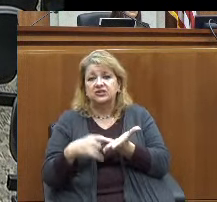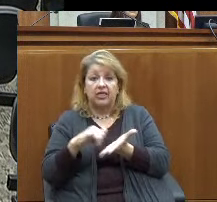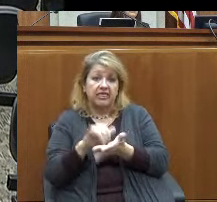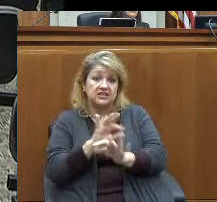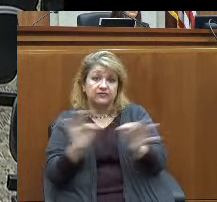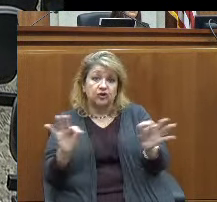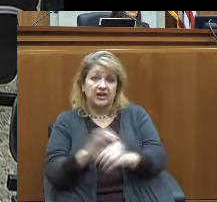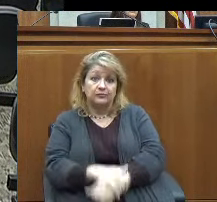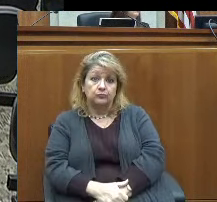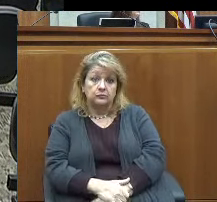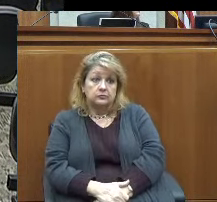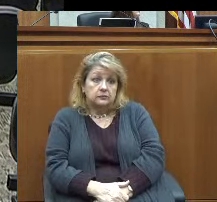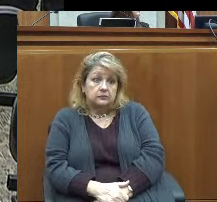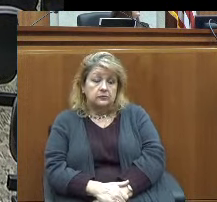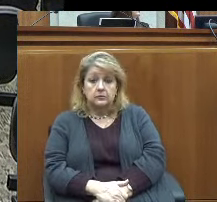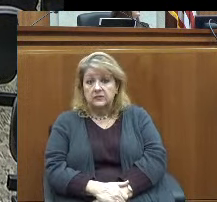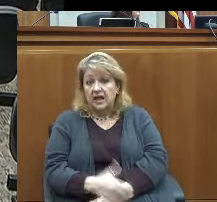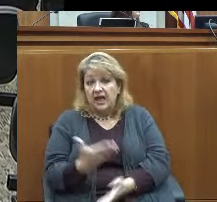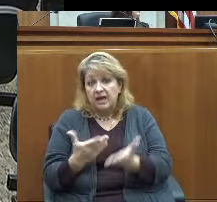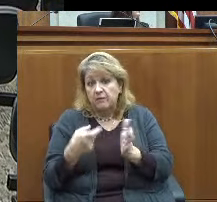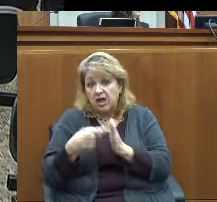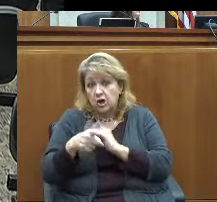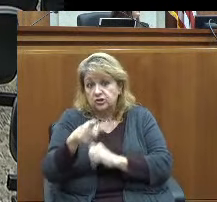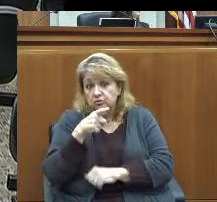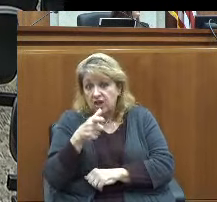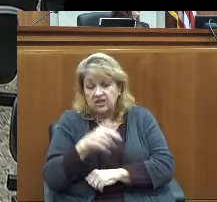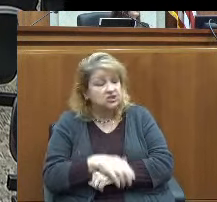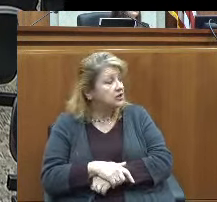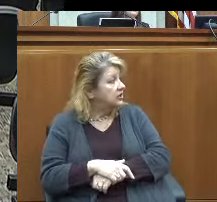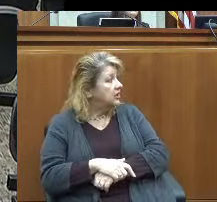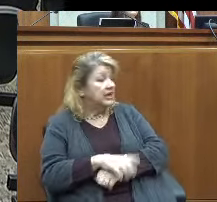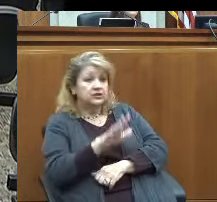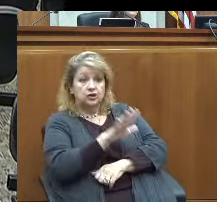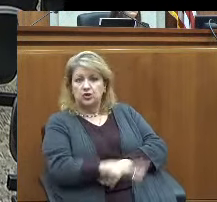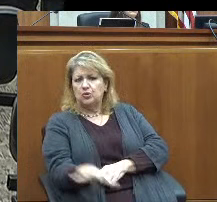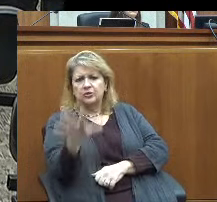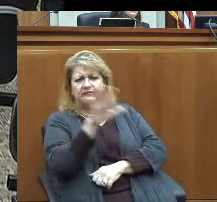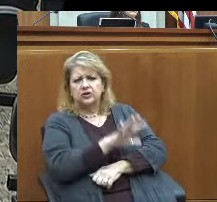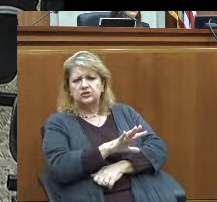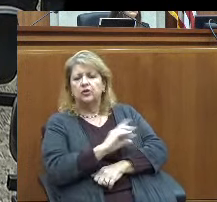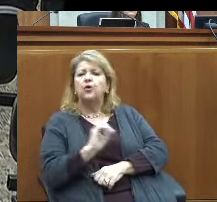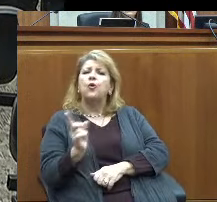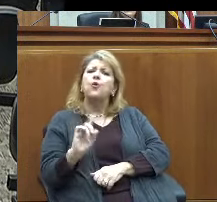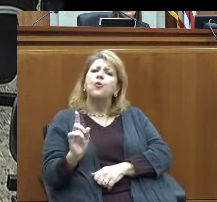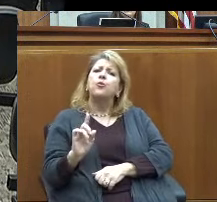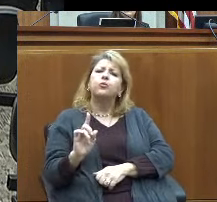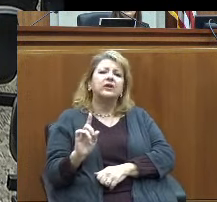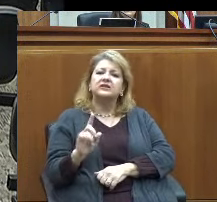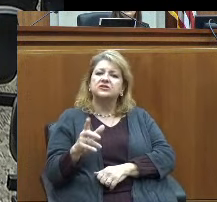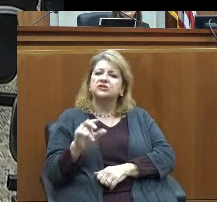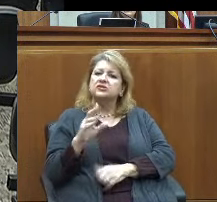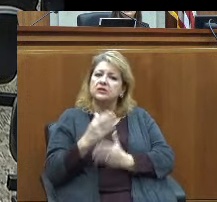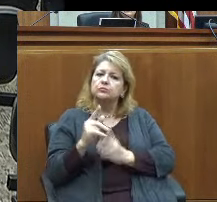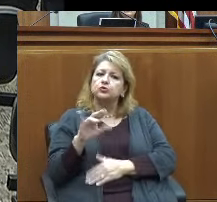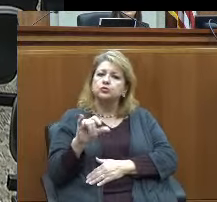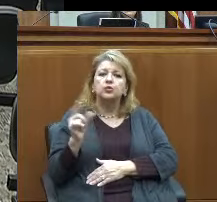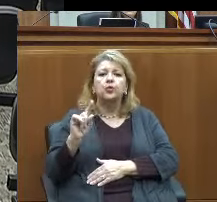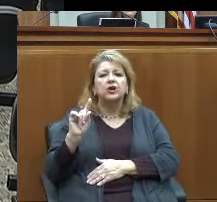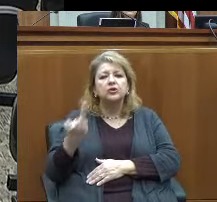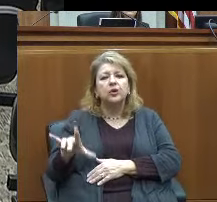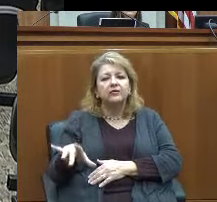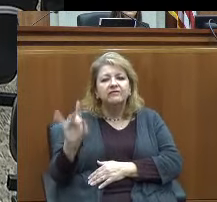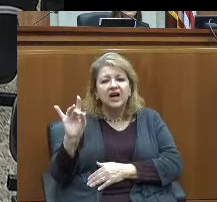free. It may cost a lot. Universally would play anywhere in the state. Right, so where are those, so it's kind of some tools of where can you